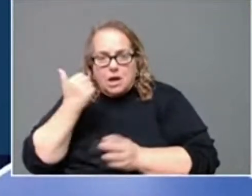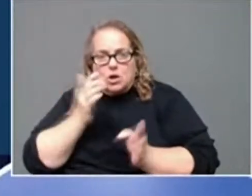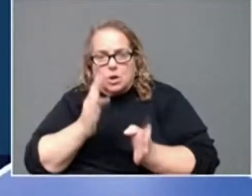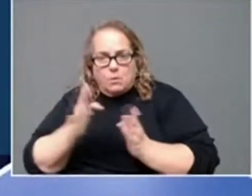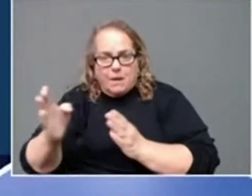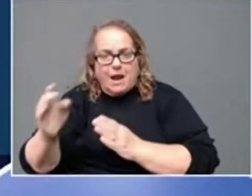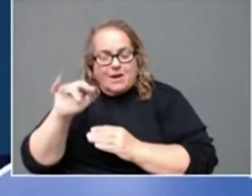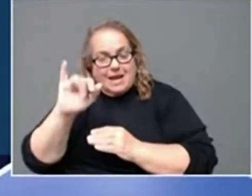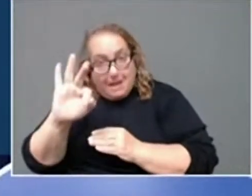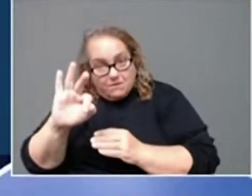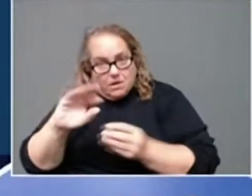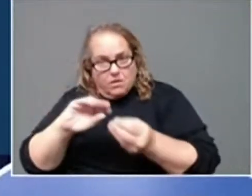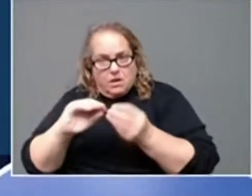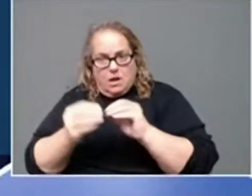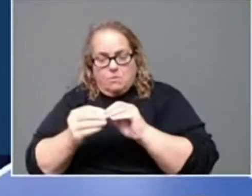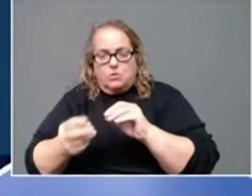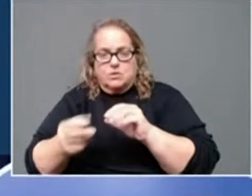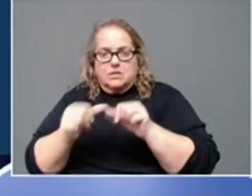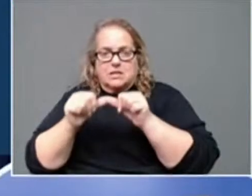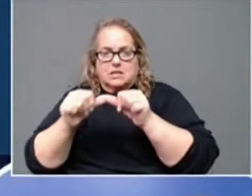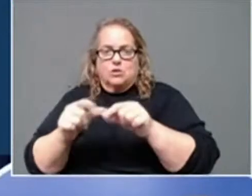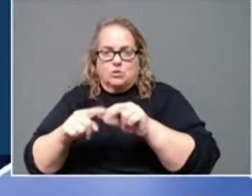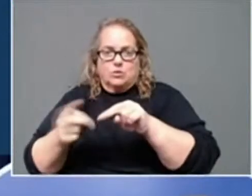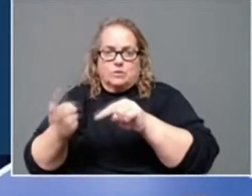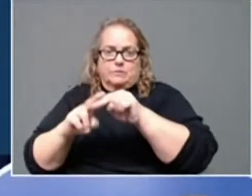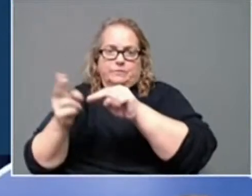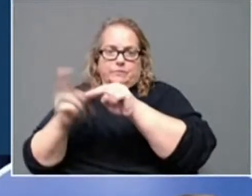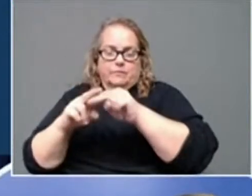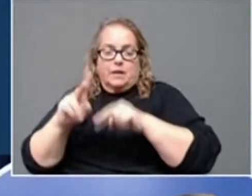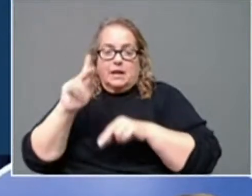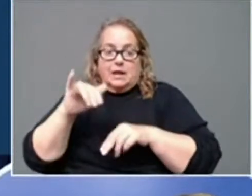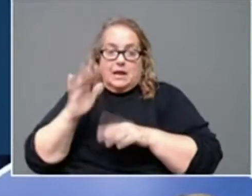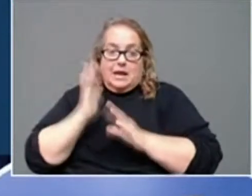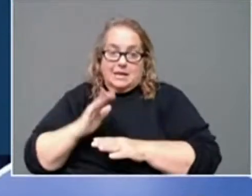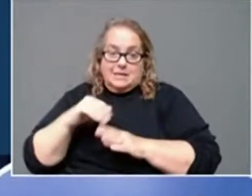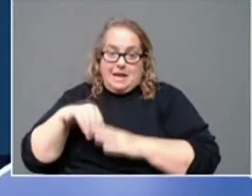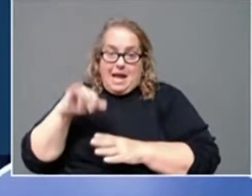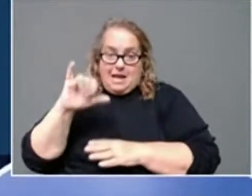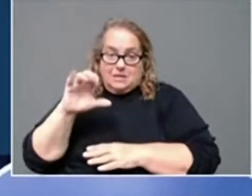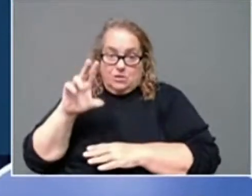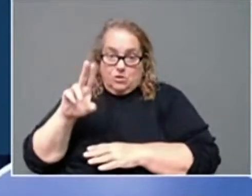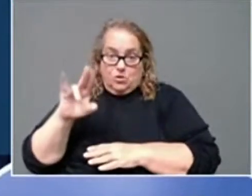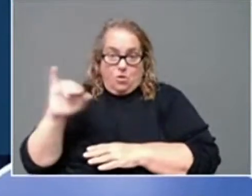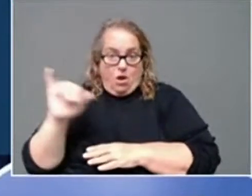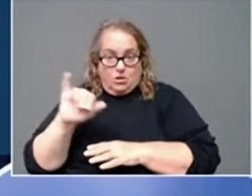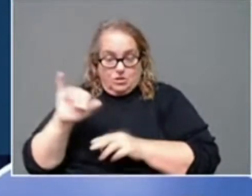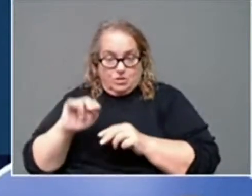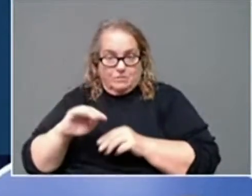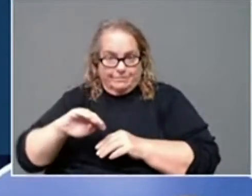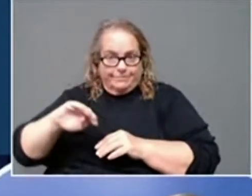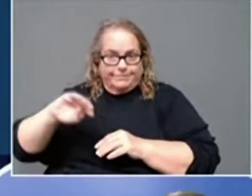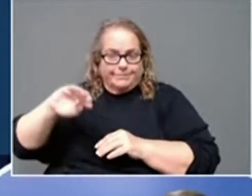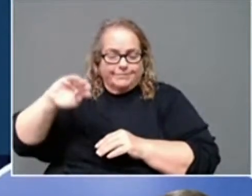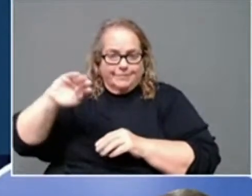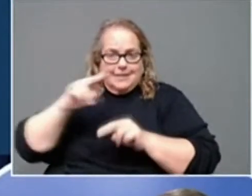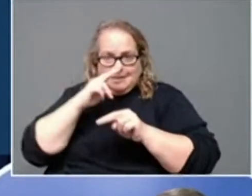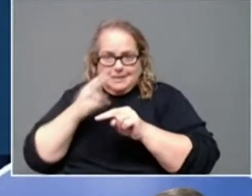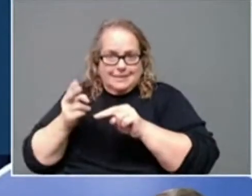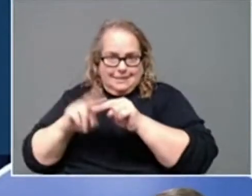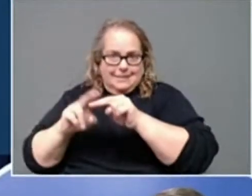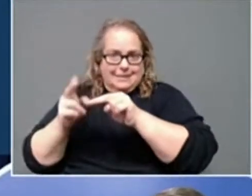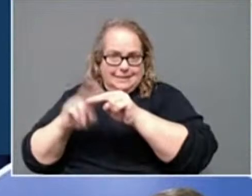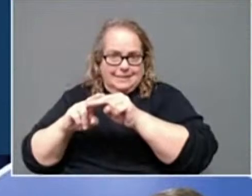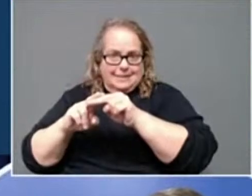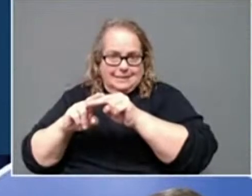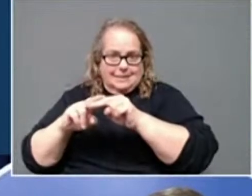to escalate. Kentuckians in the ICU also escalating. You know, the slight tick down